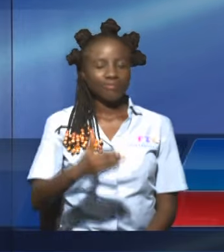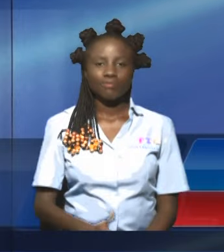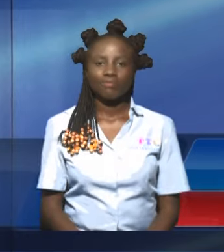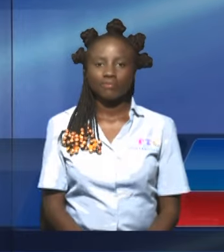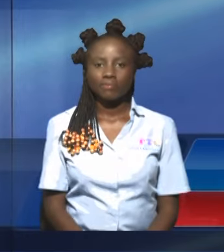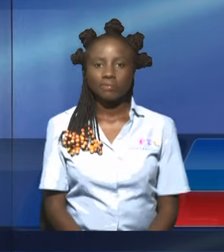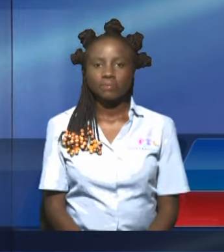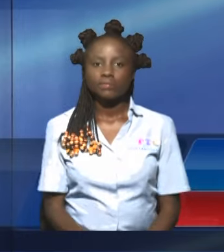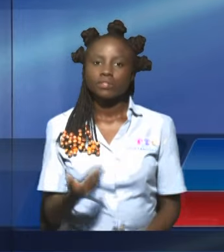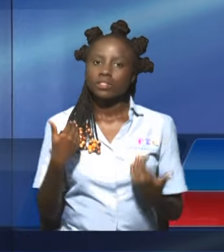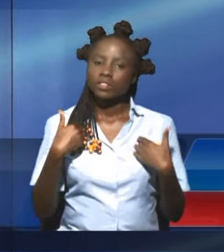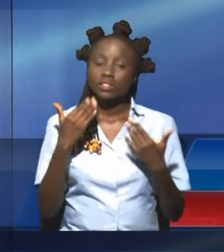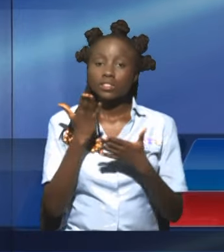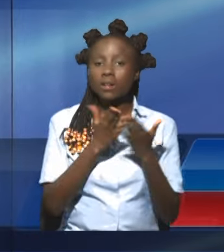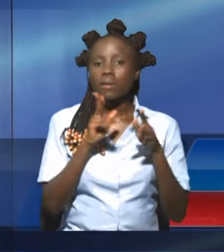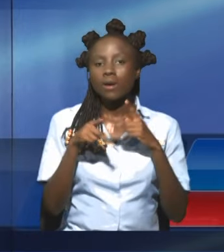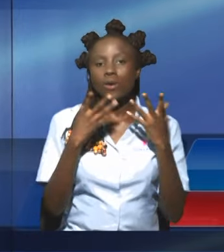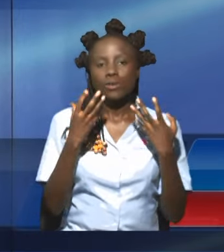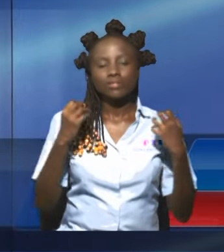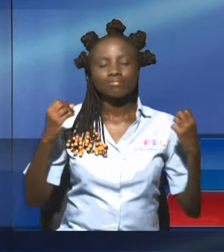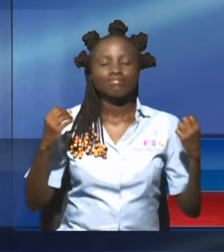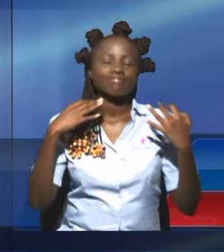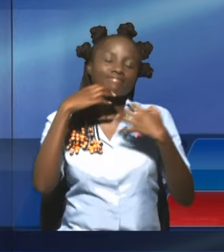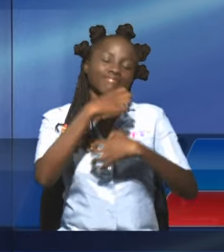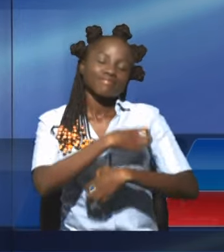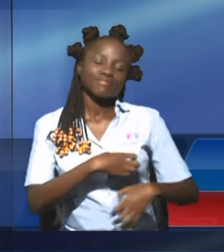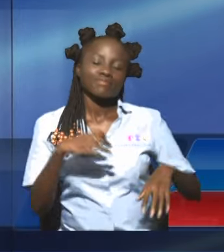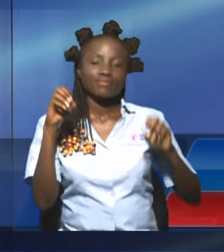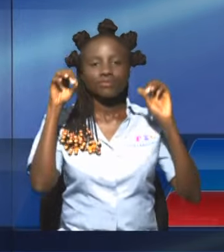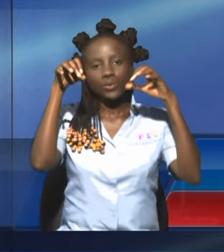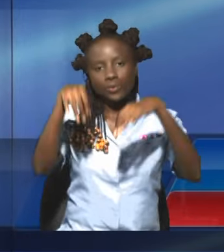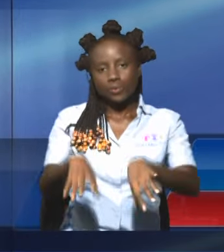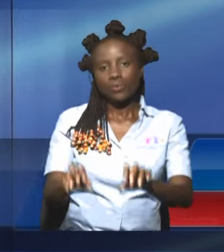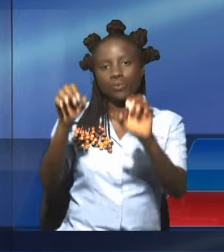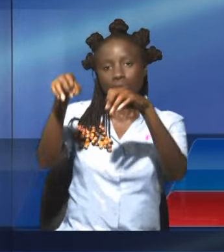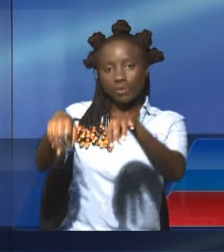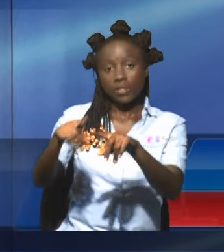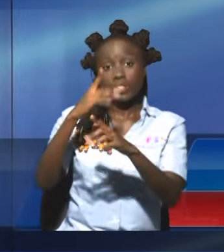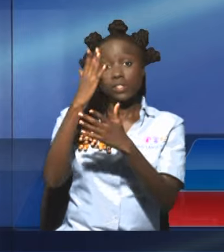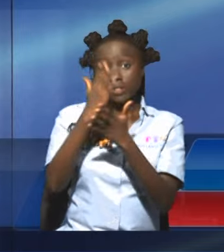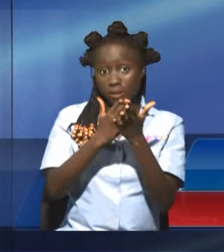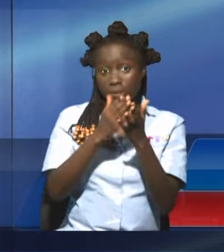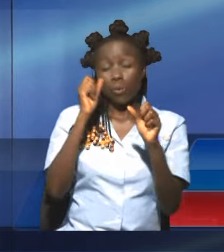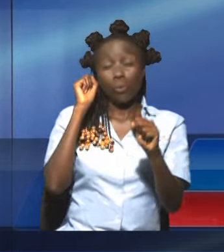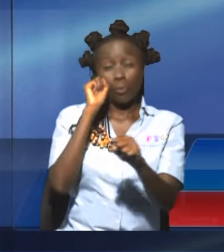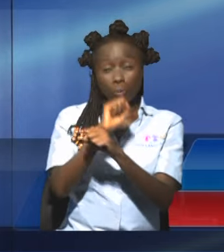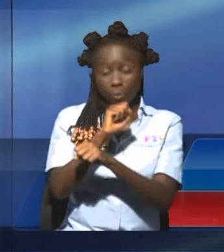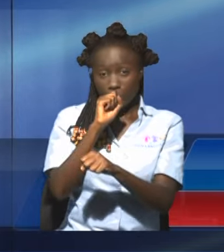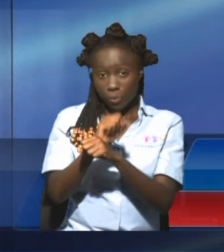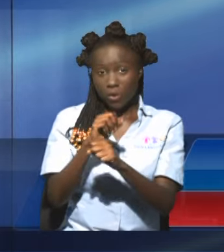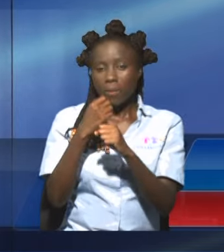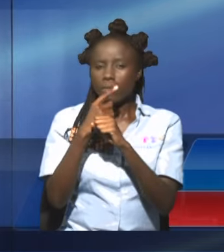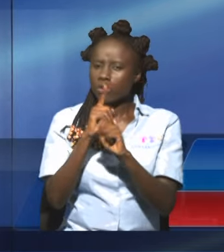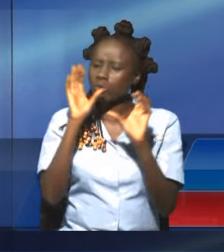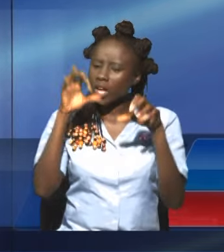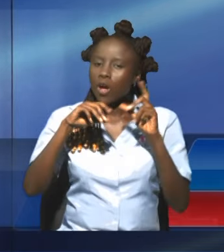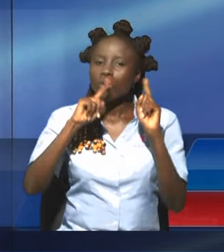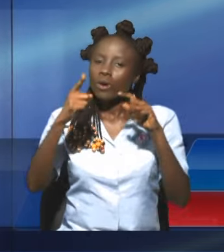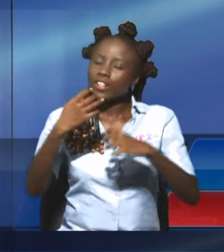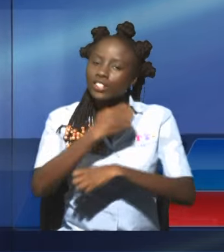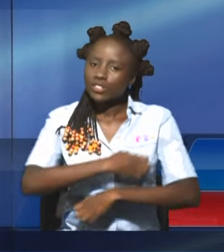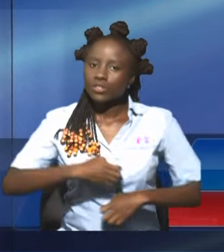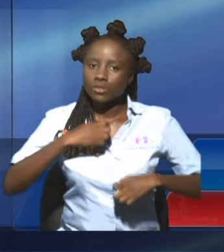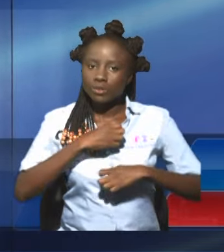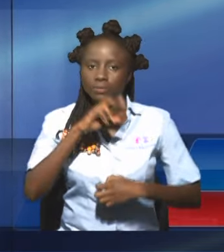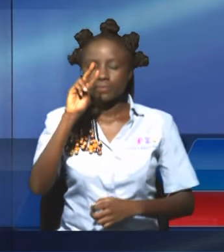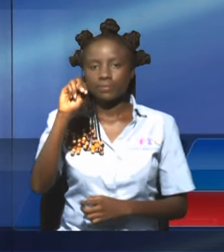There are those who simply want to enjoy the ocean, and there are others who work to ensure the ocean can be enjoyed.